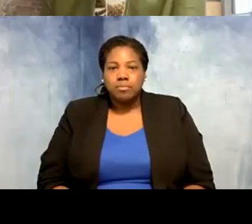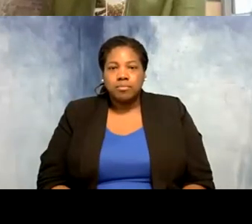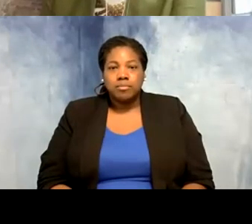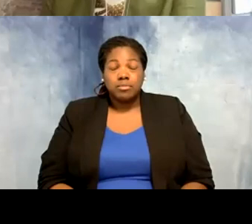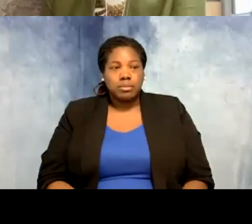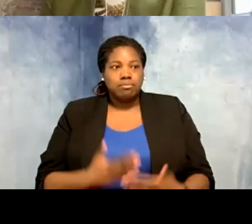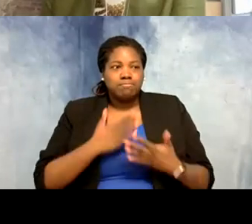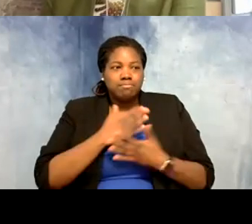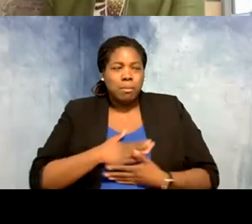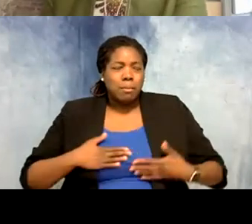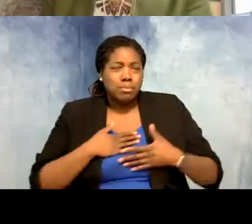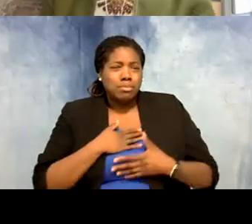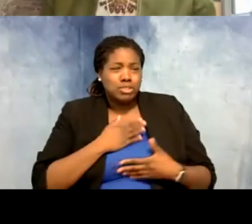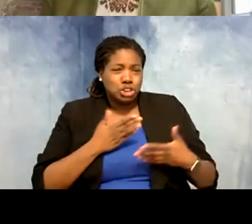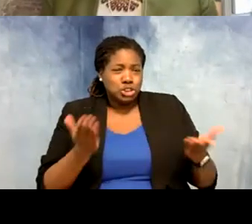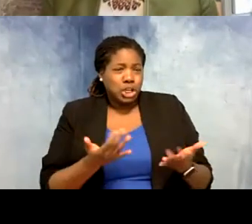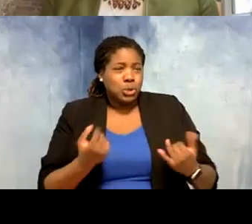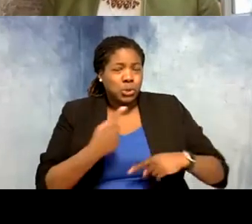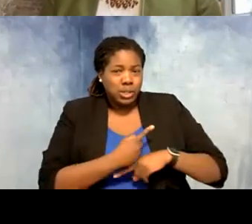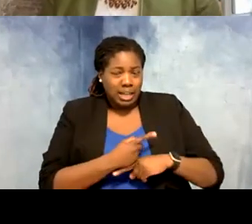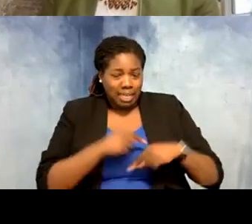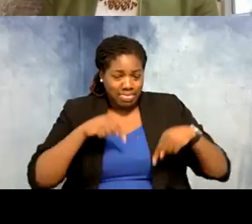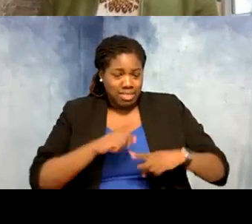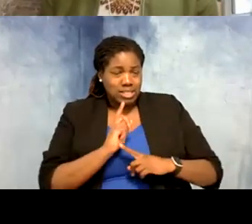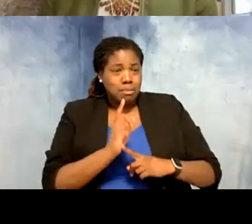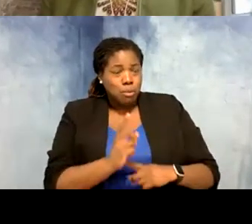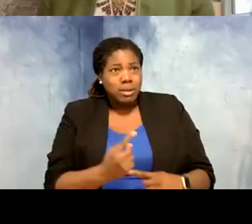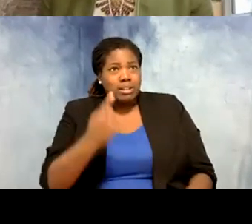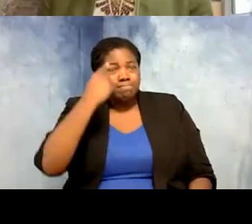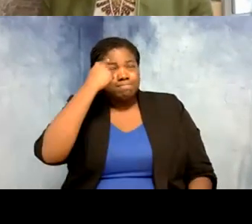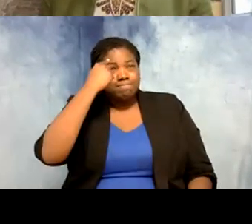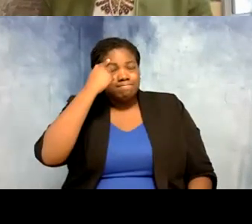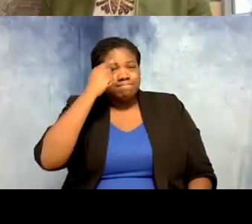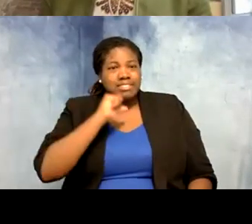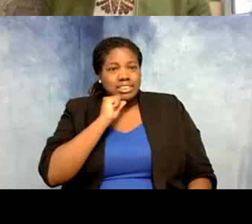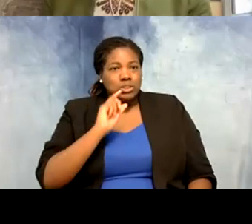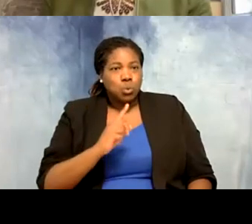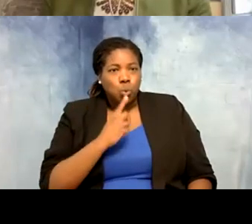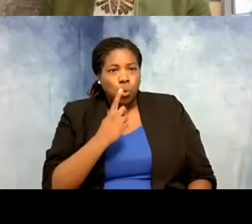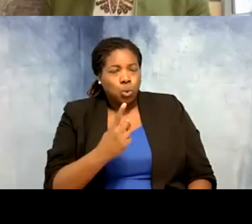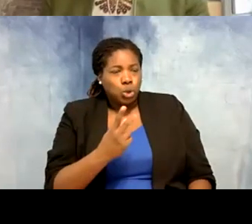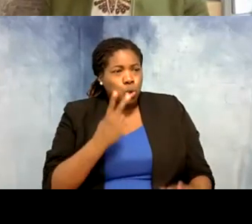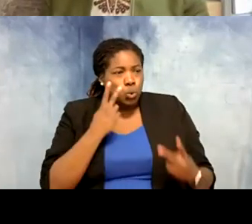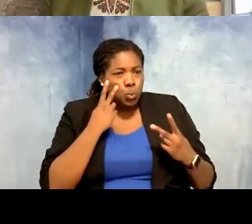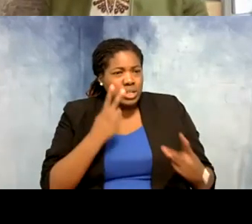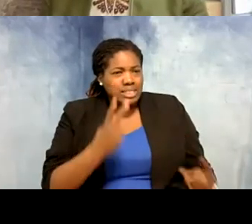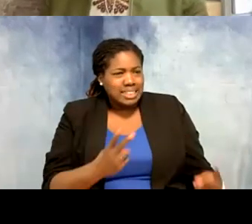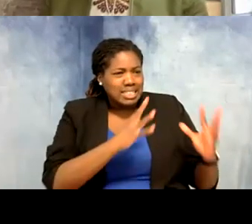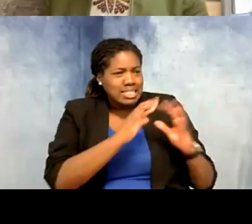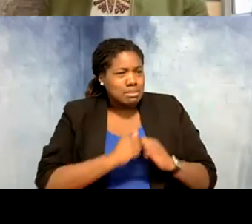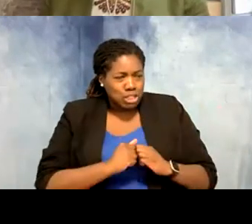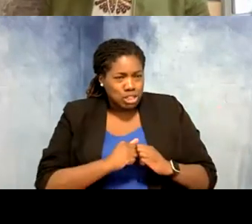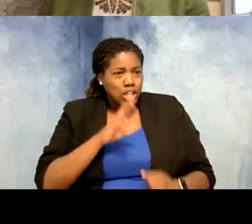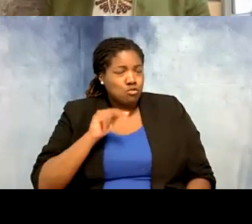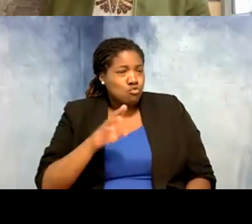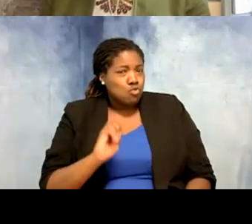It's been a pleasure to be with you all. And in this moment, I'm thinking not just about what we see in the dismantling of Roe, because